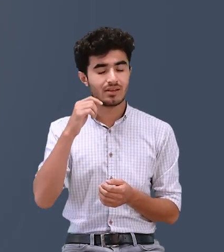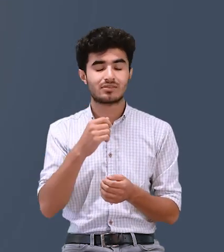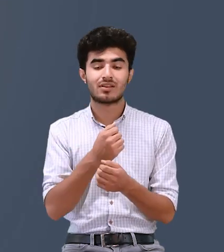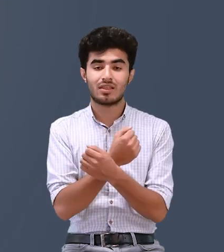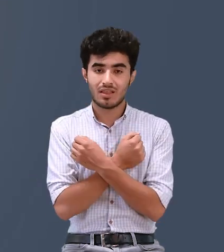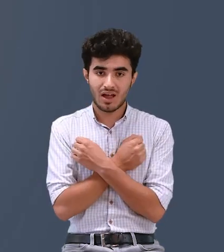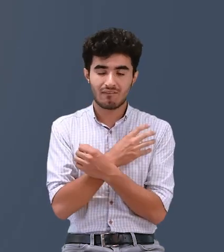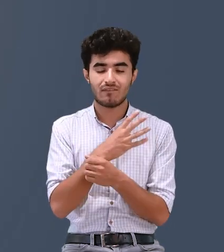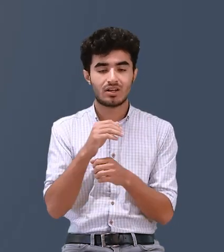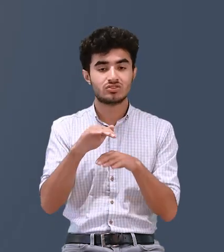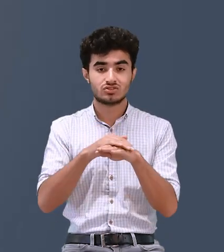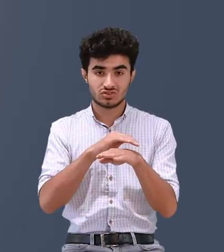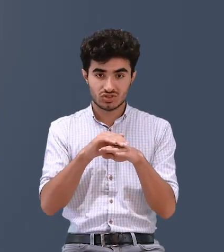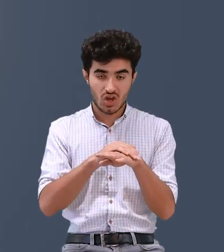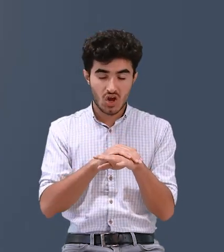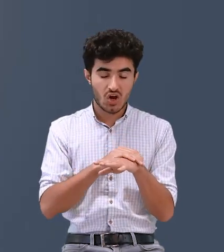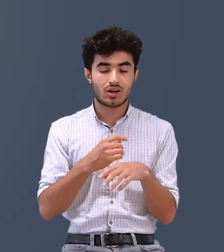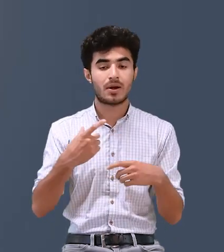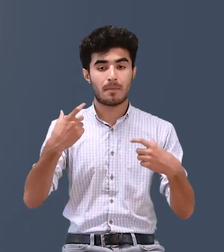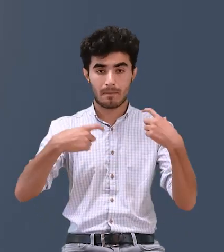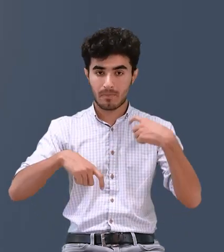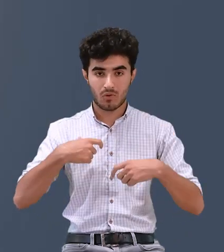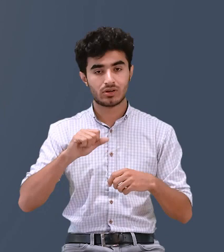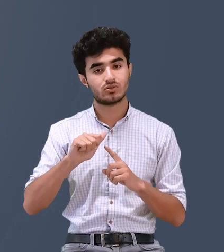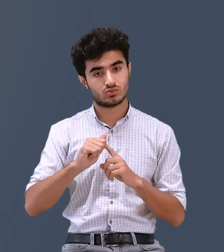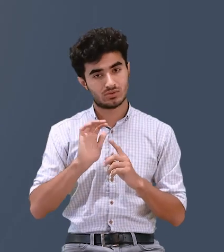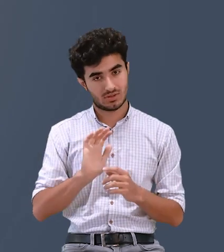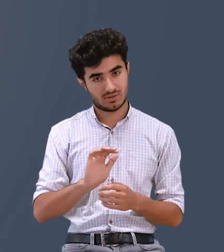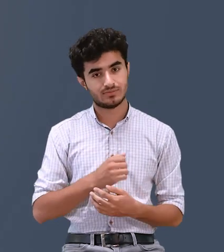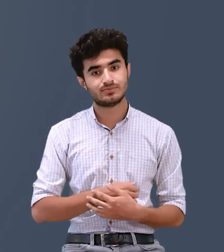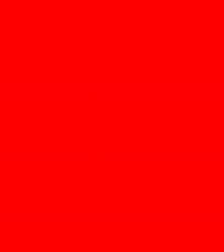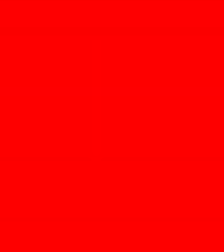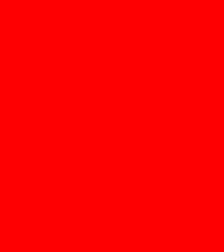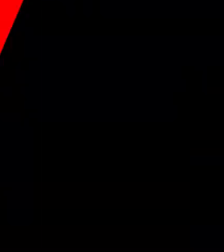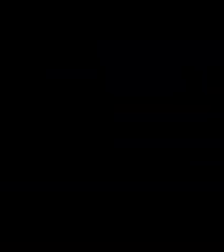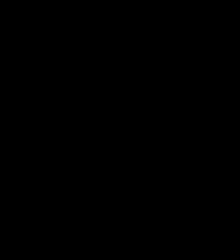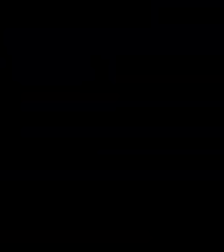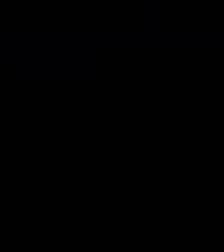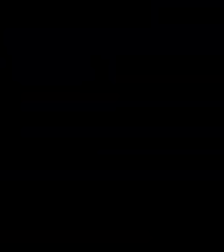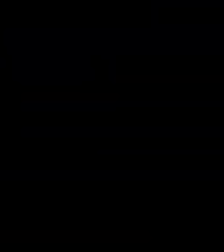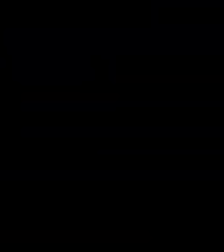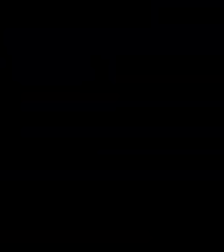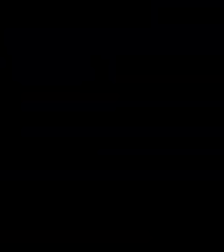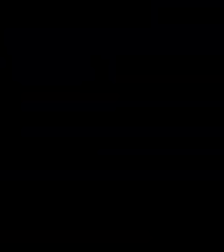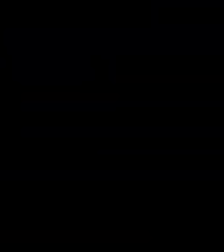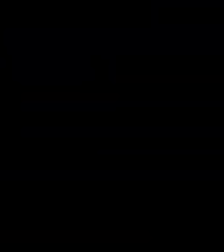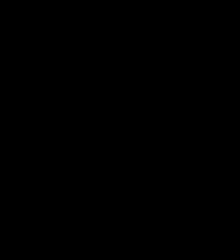deserves more care and more gentleness for that.